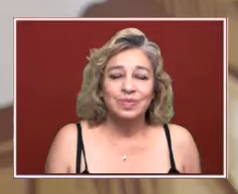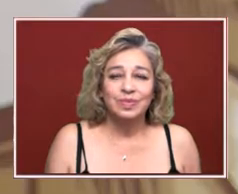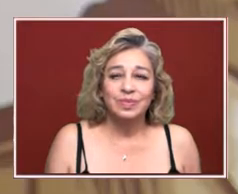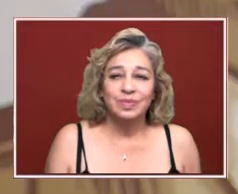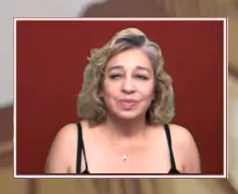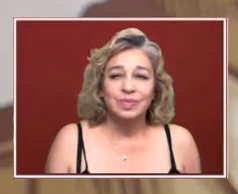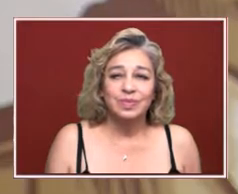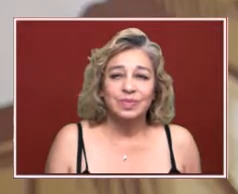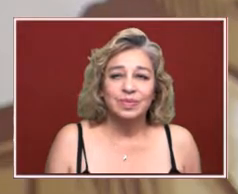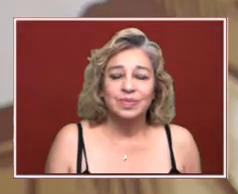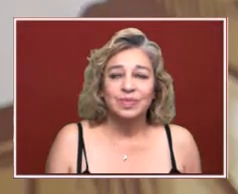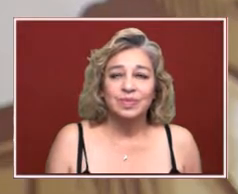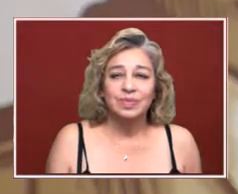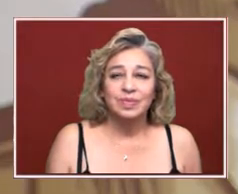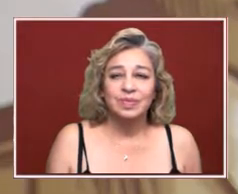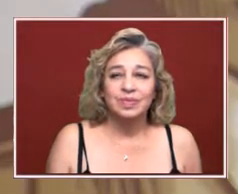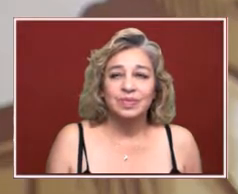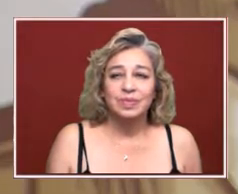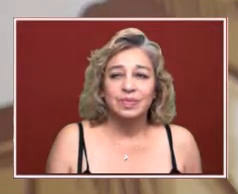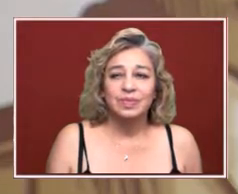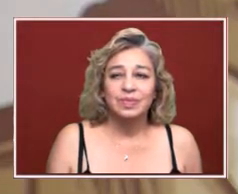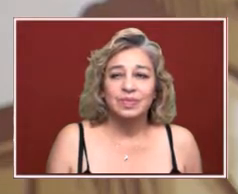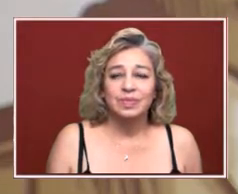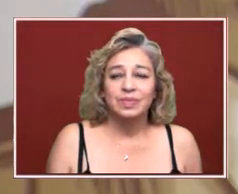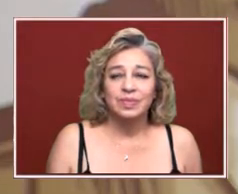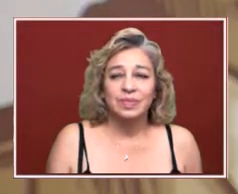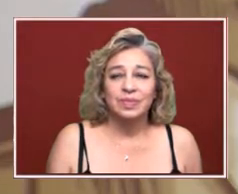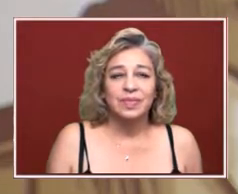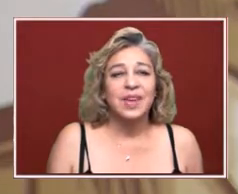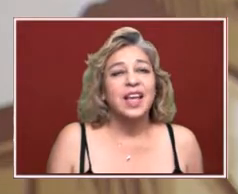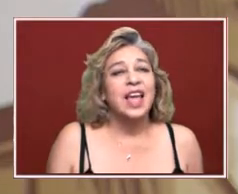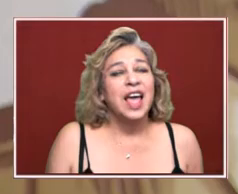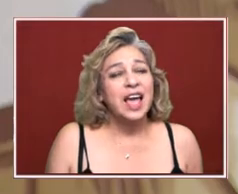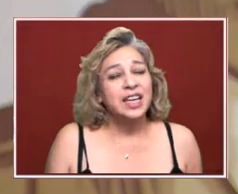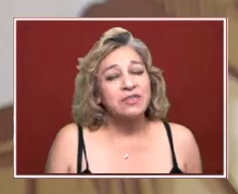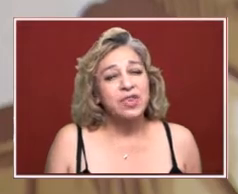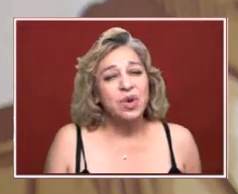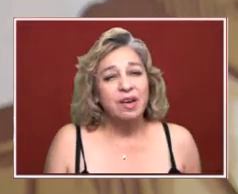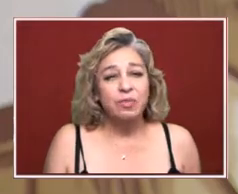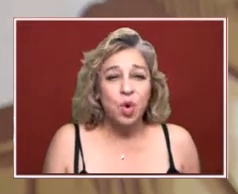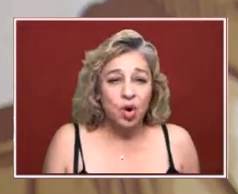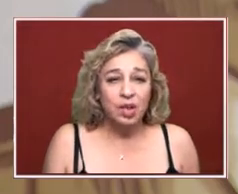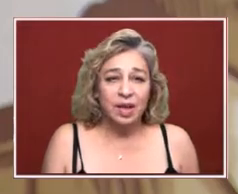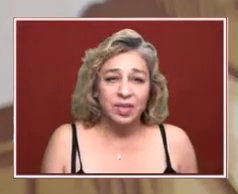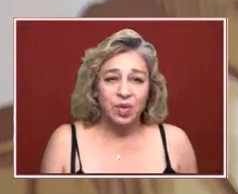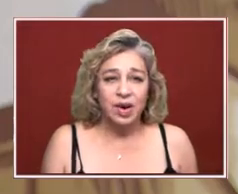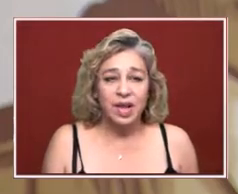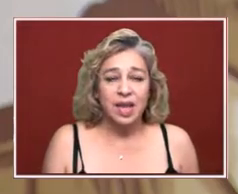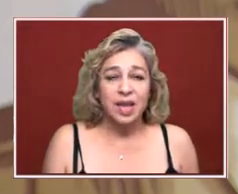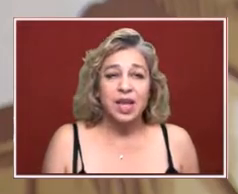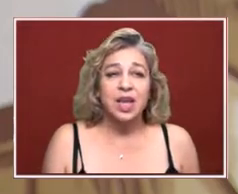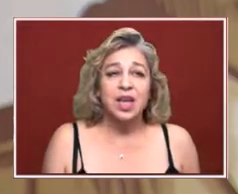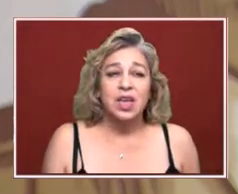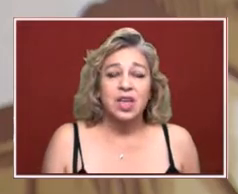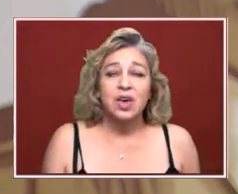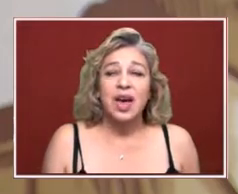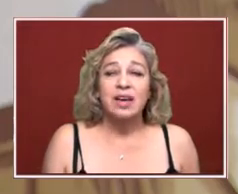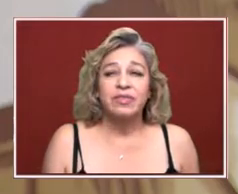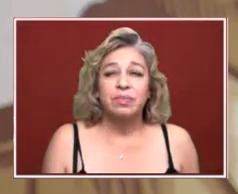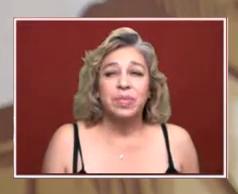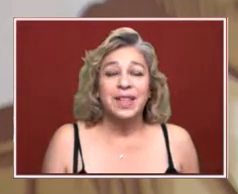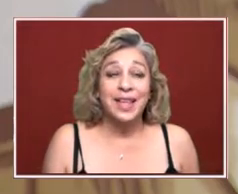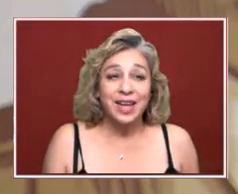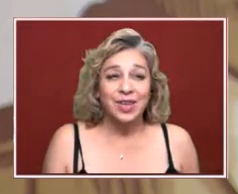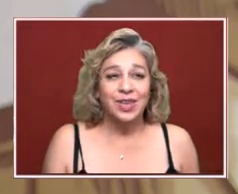autoridad moral, se tiene autoridad política. And if you have moral authority, you